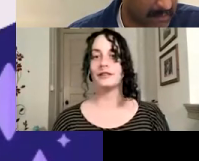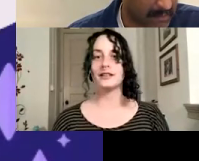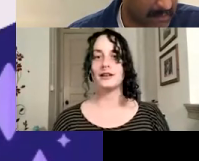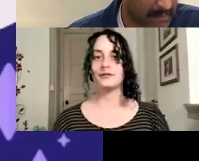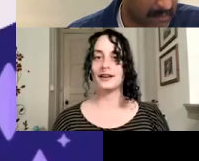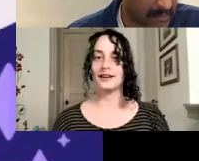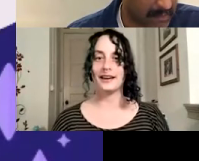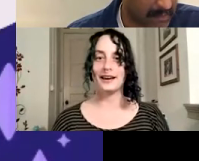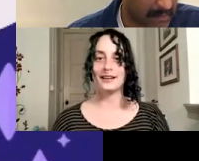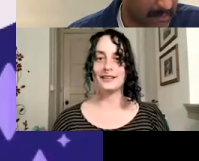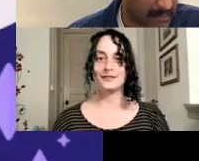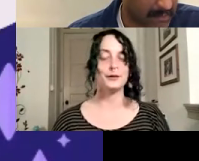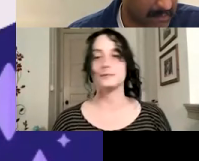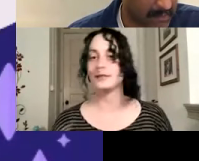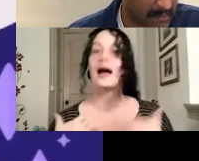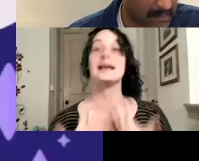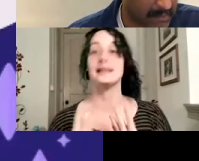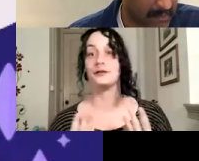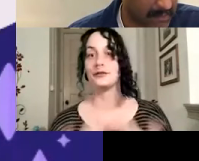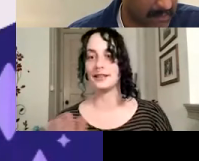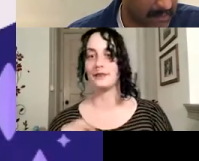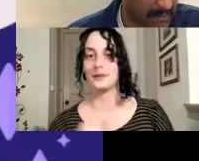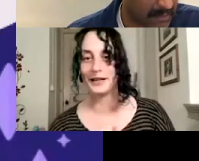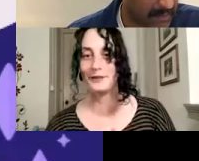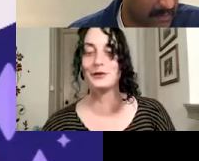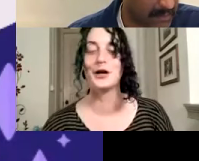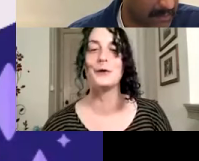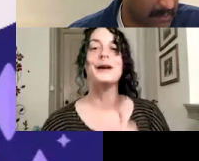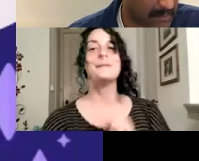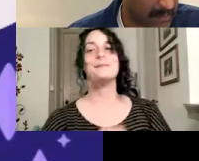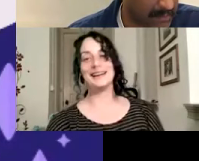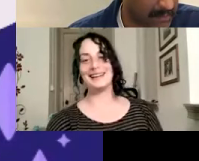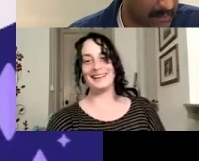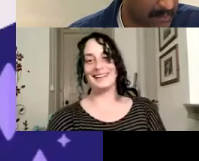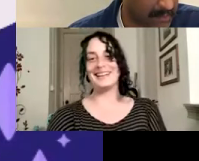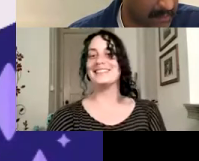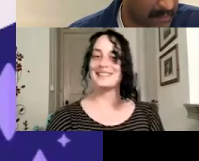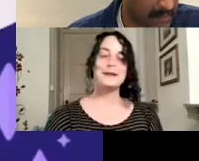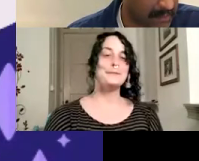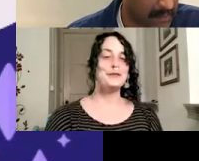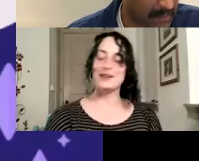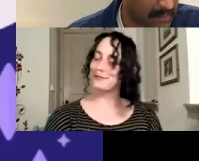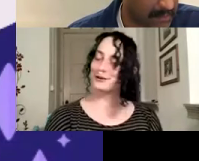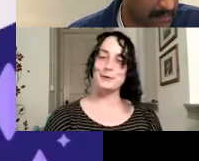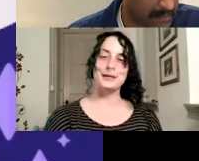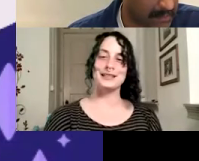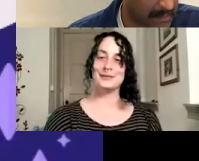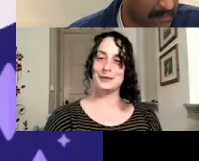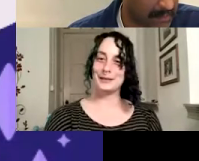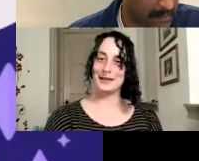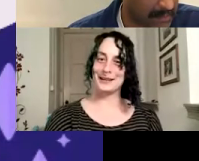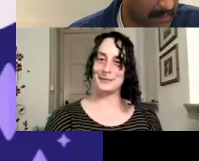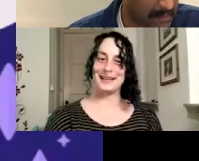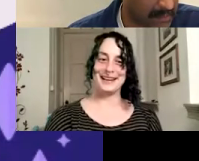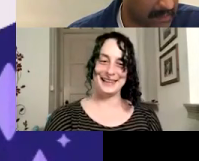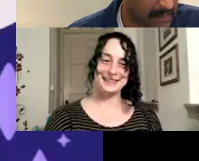in Philadelphia. Well, I live in Philadelphia. Maybe you don't. We all live in Philadelphia. Yeah. You never know when